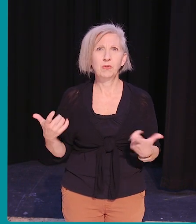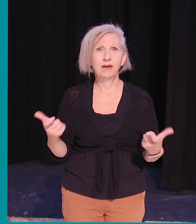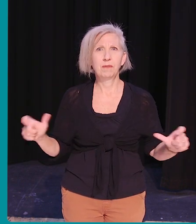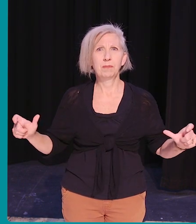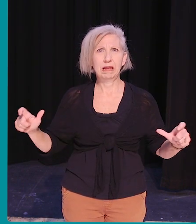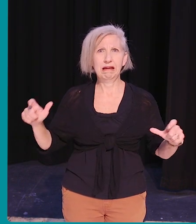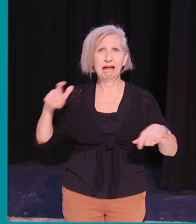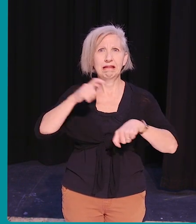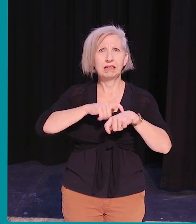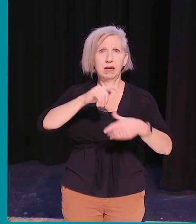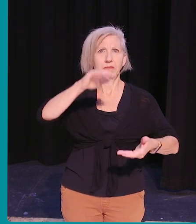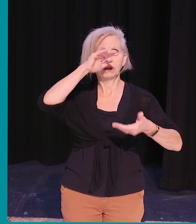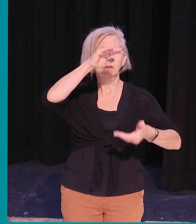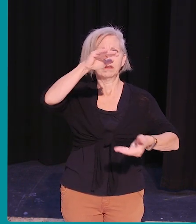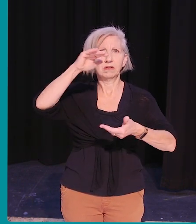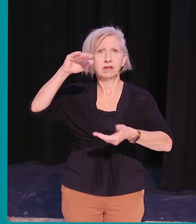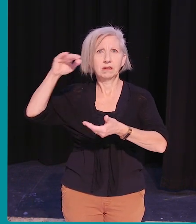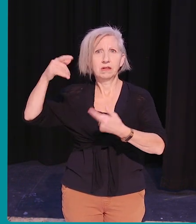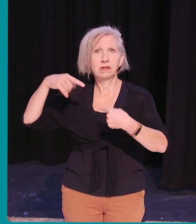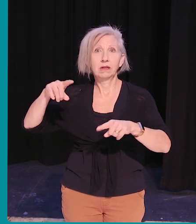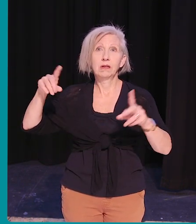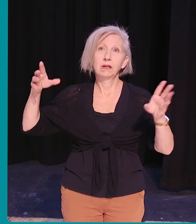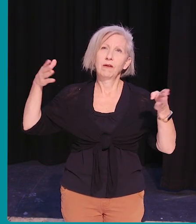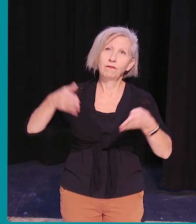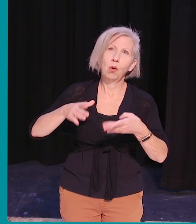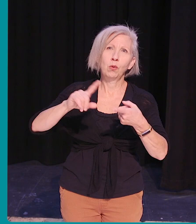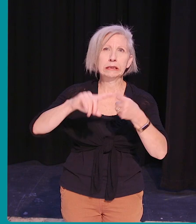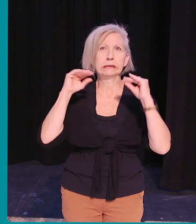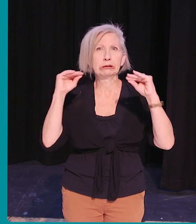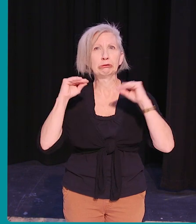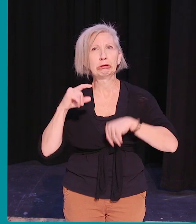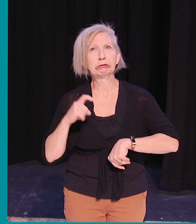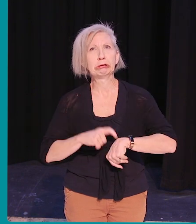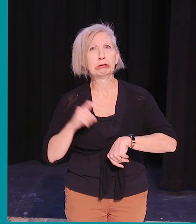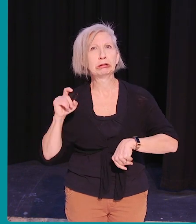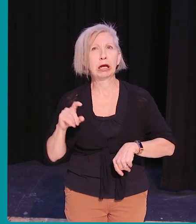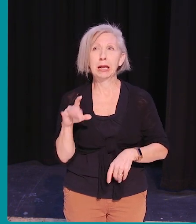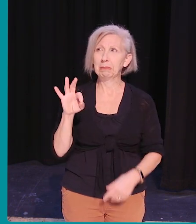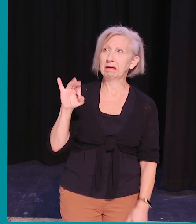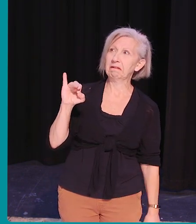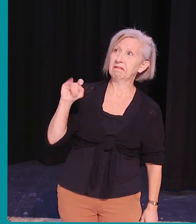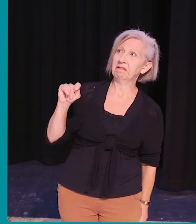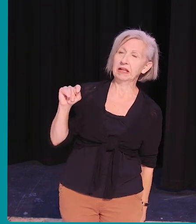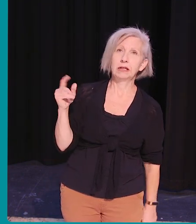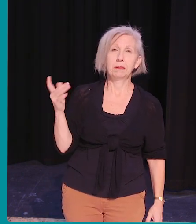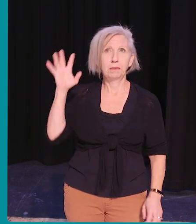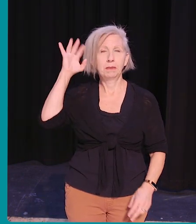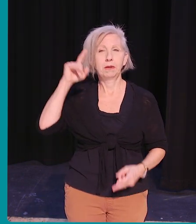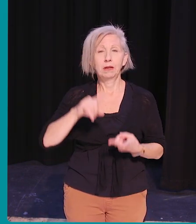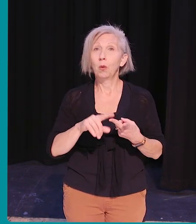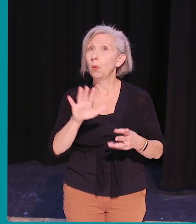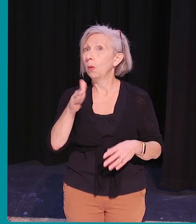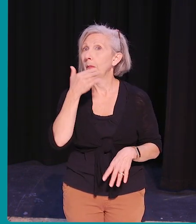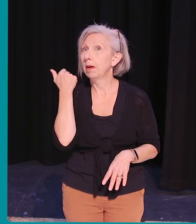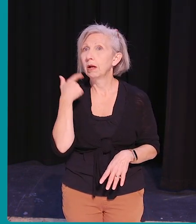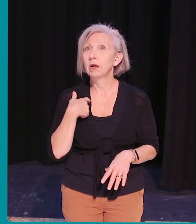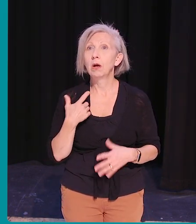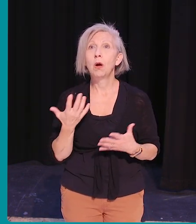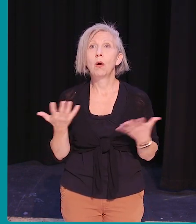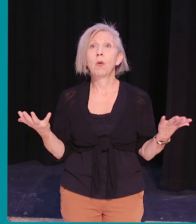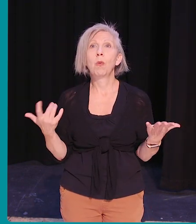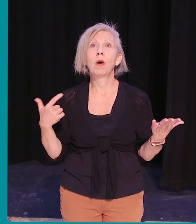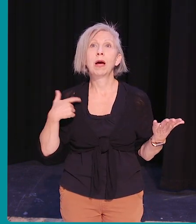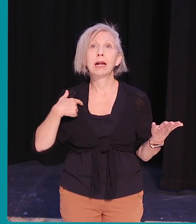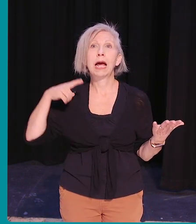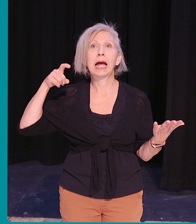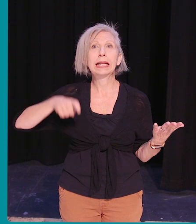time in schools. They might be called your focused instructional time, FIT. Might be called, even better, what I need,